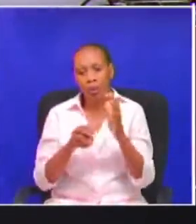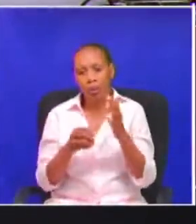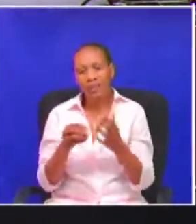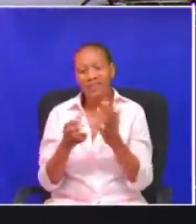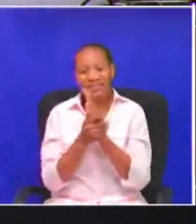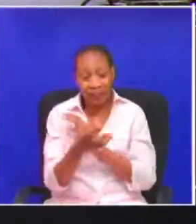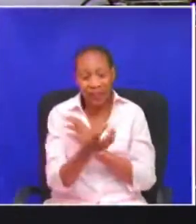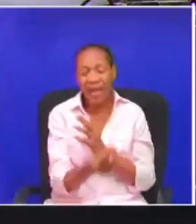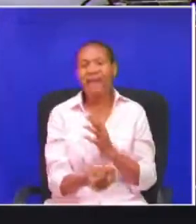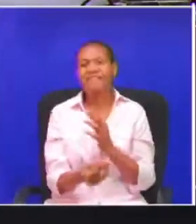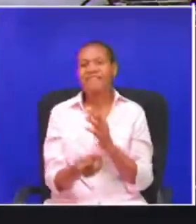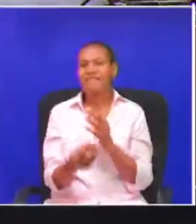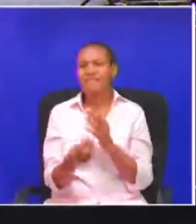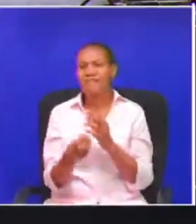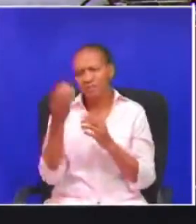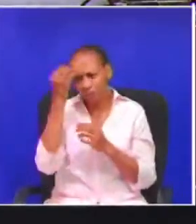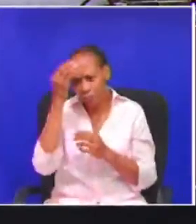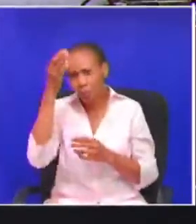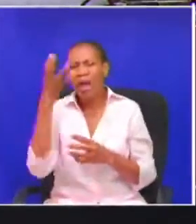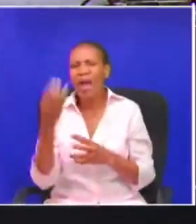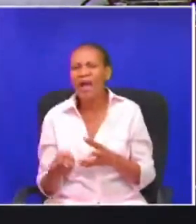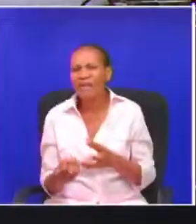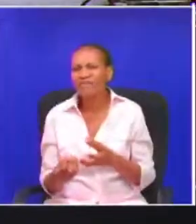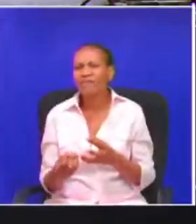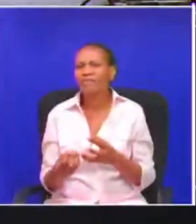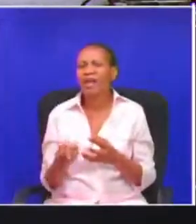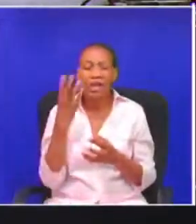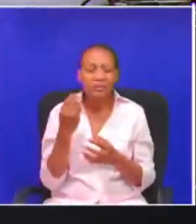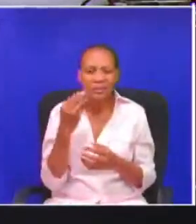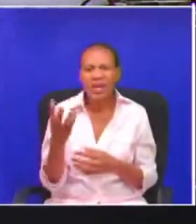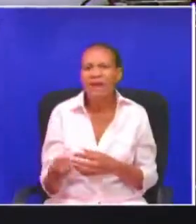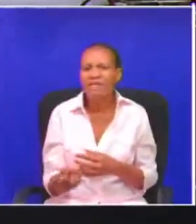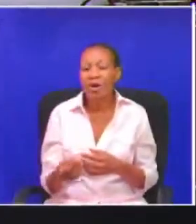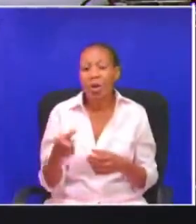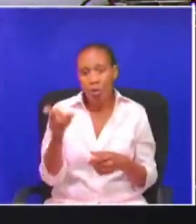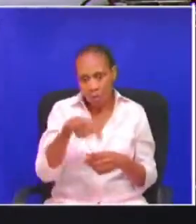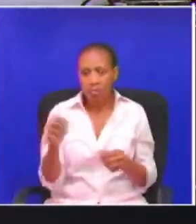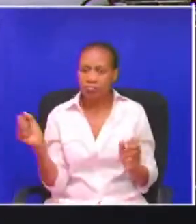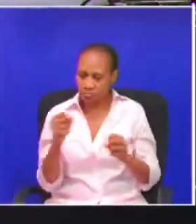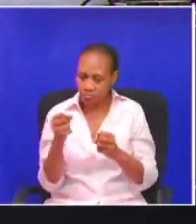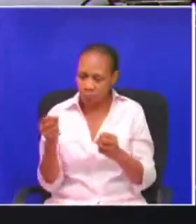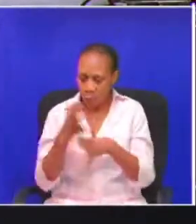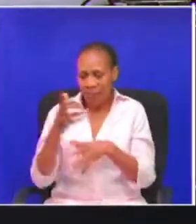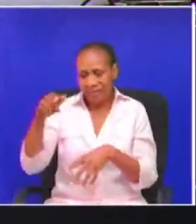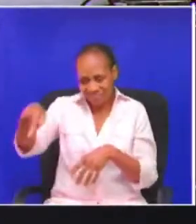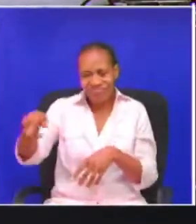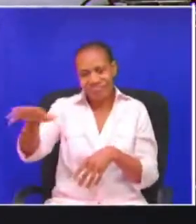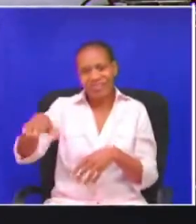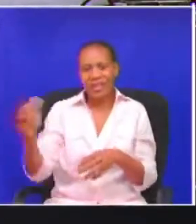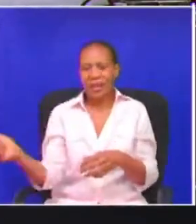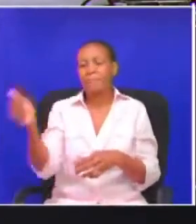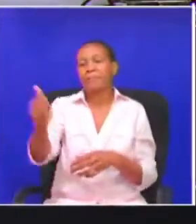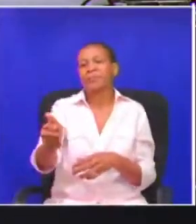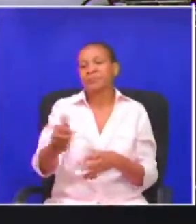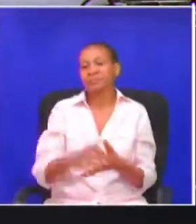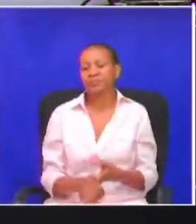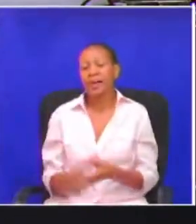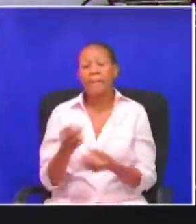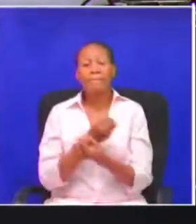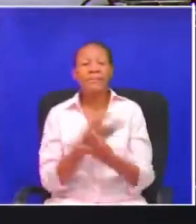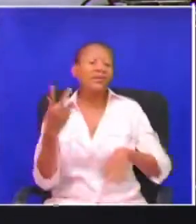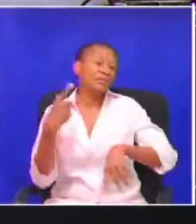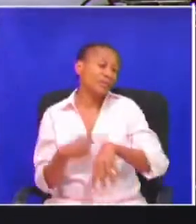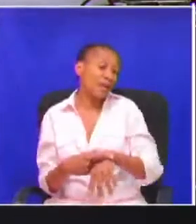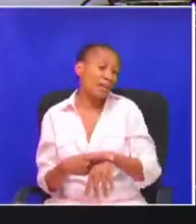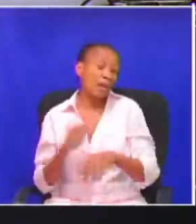the capabilities of dealing with such. Now, quite often, a number of our people, either as